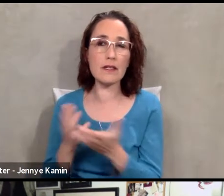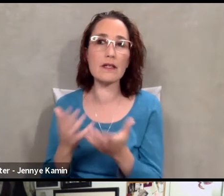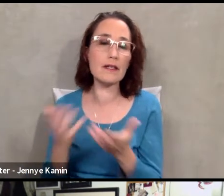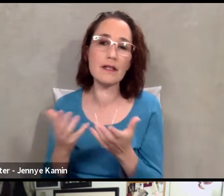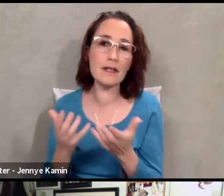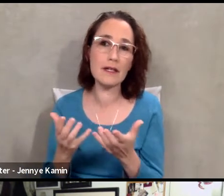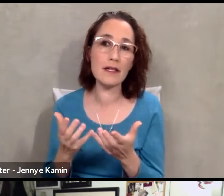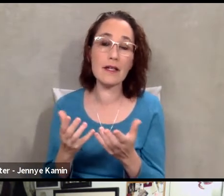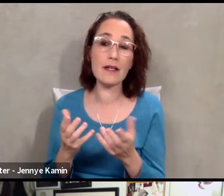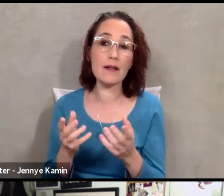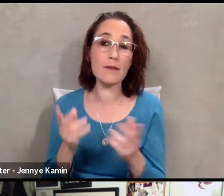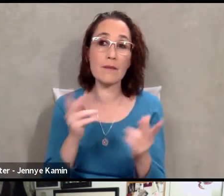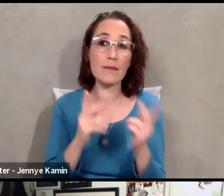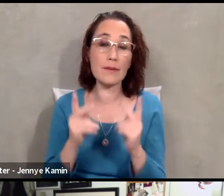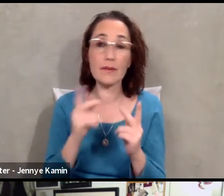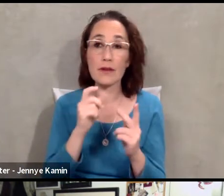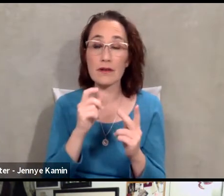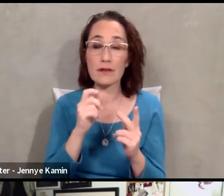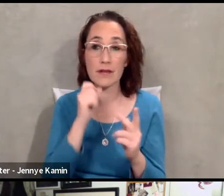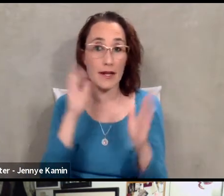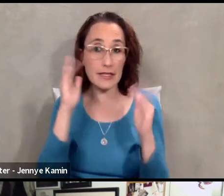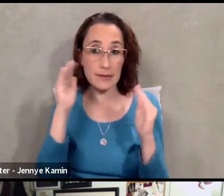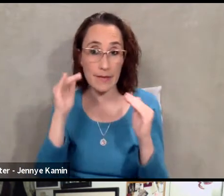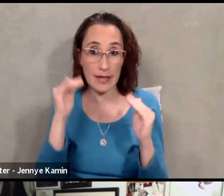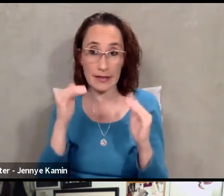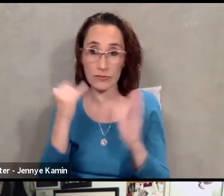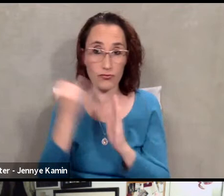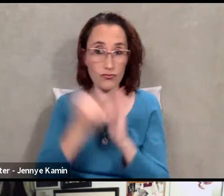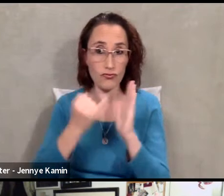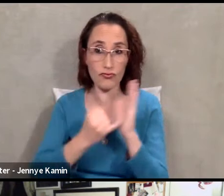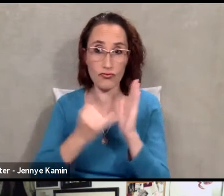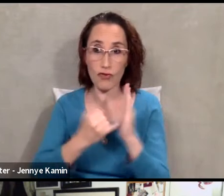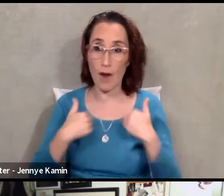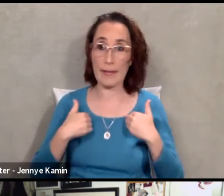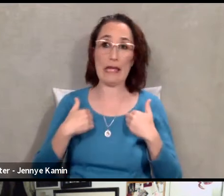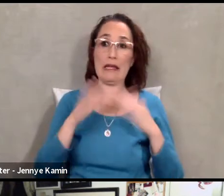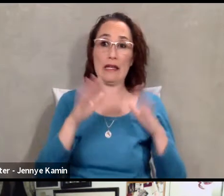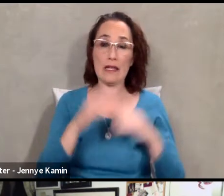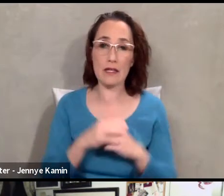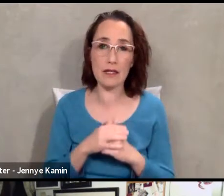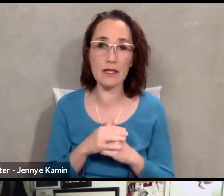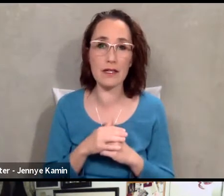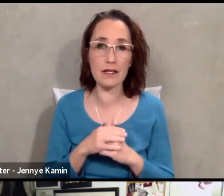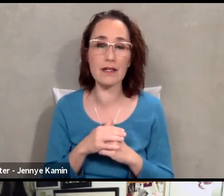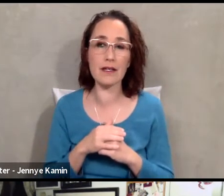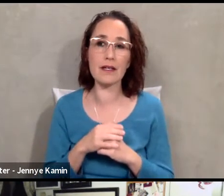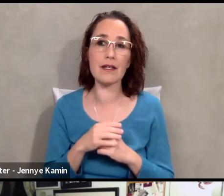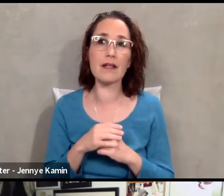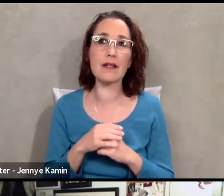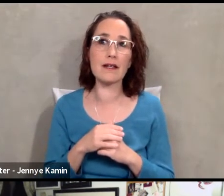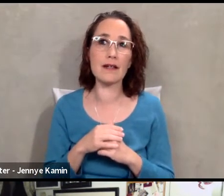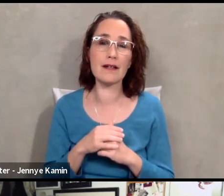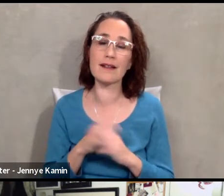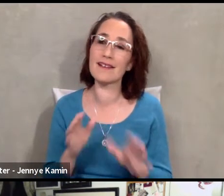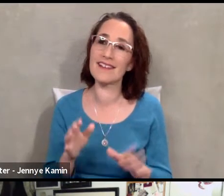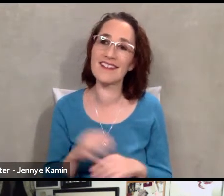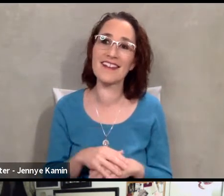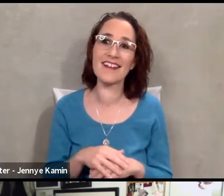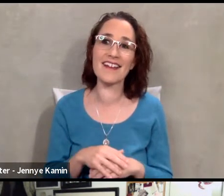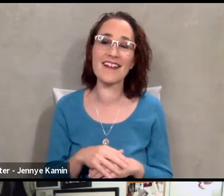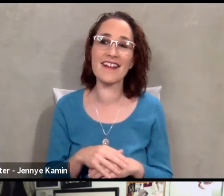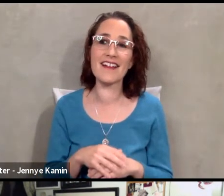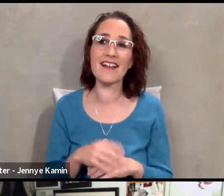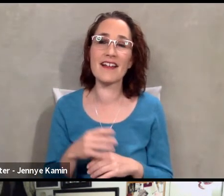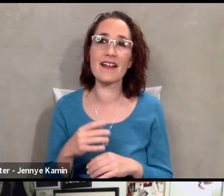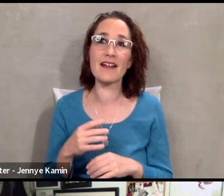aren't expecting to be drawn. And being drawn is a different thing. Having someone draw you is not the same thing as